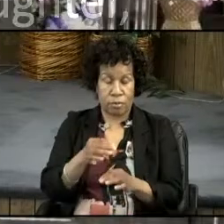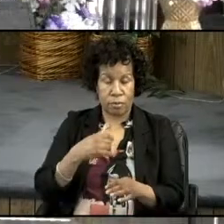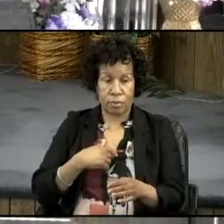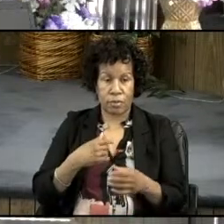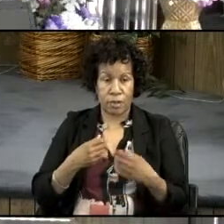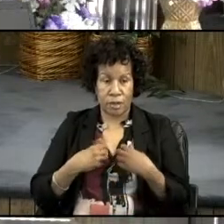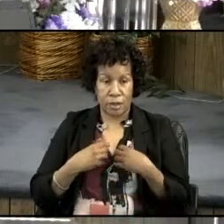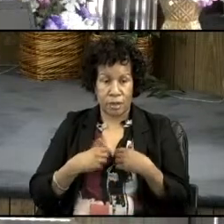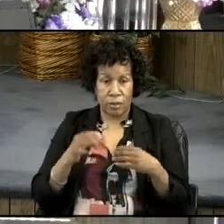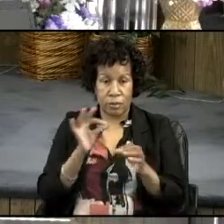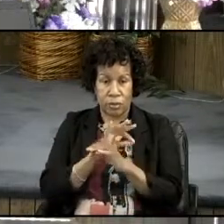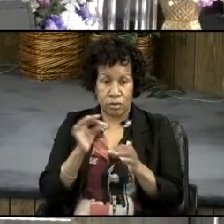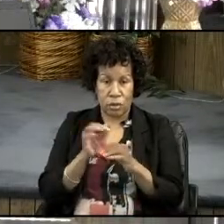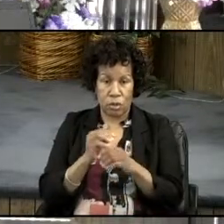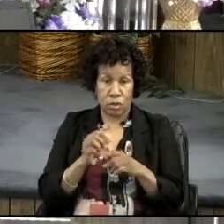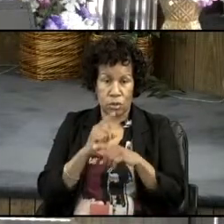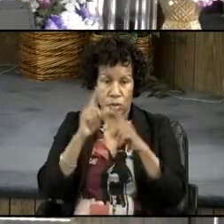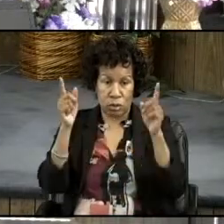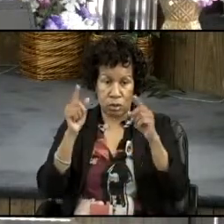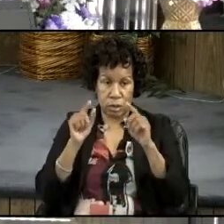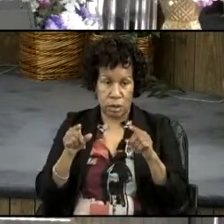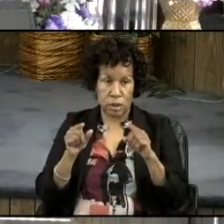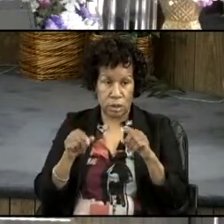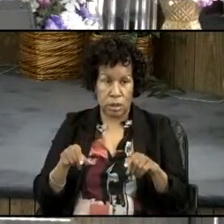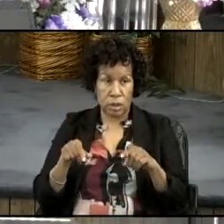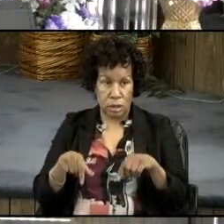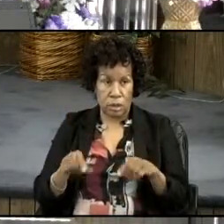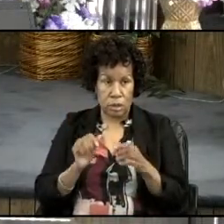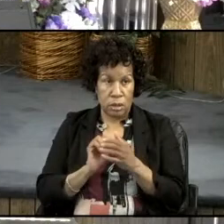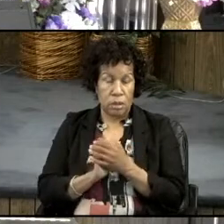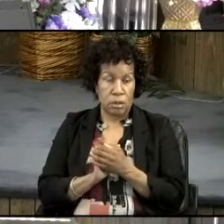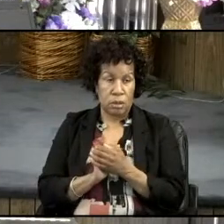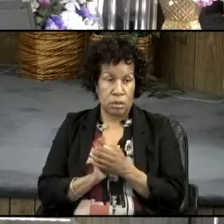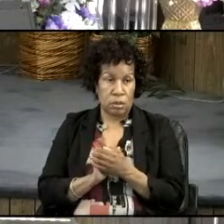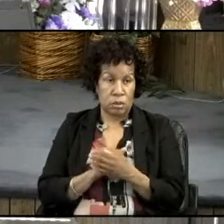I stood before. All I got is point at the devil.